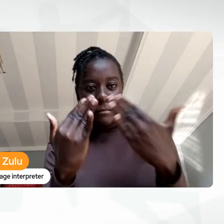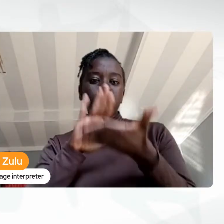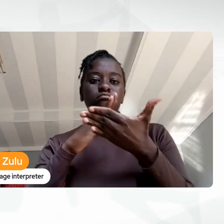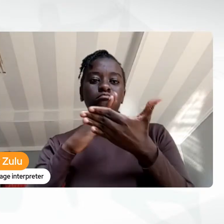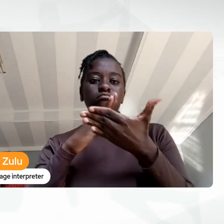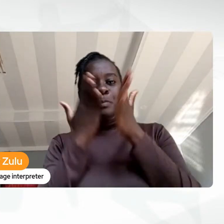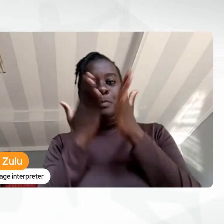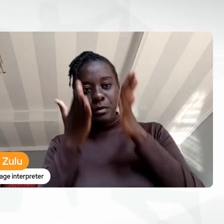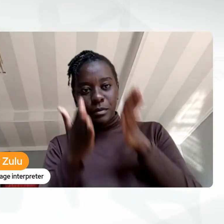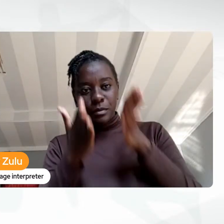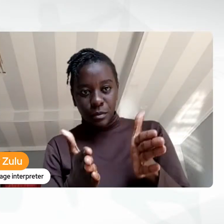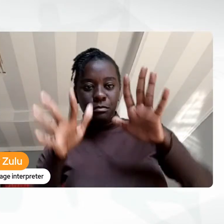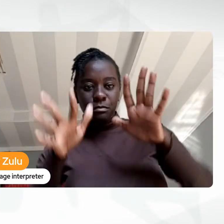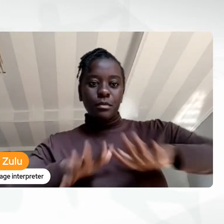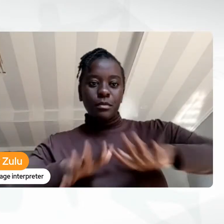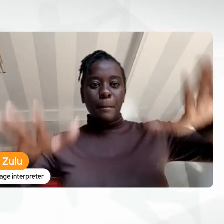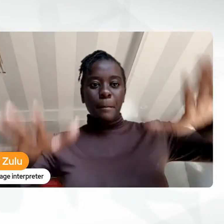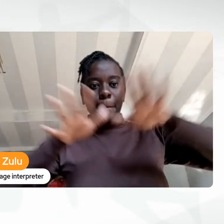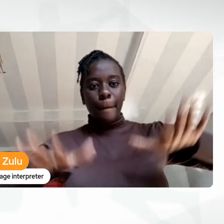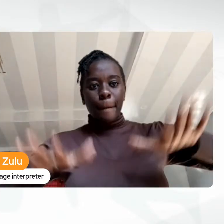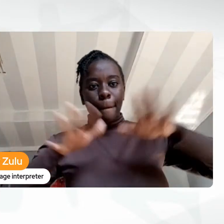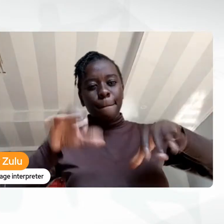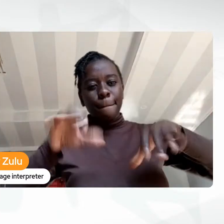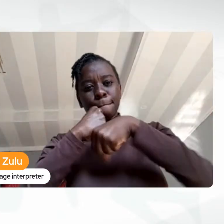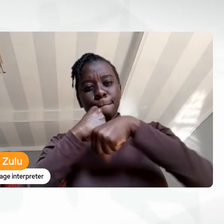and for just ensuring that the show is